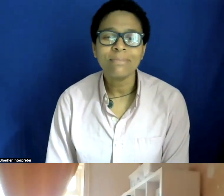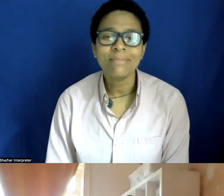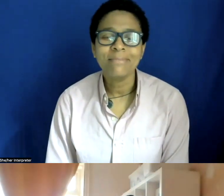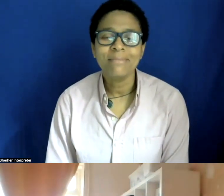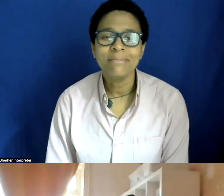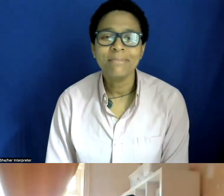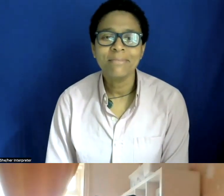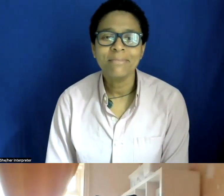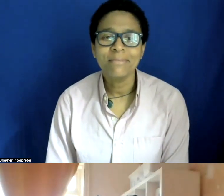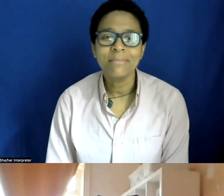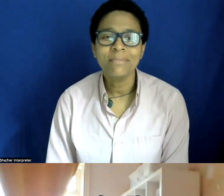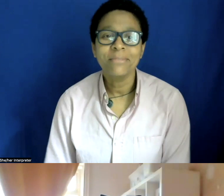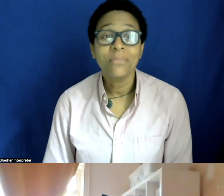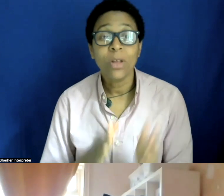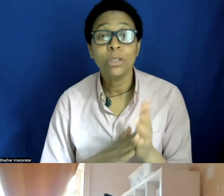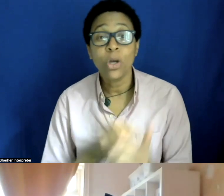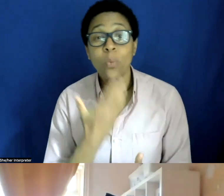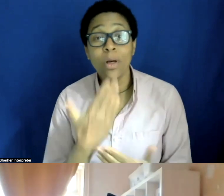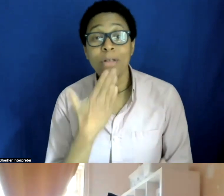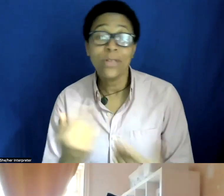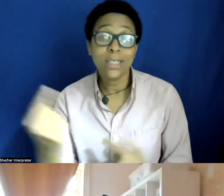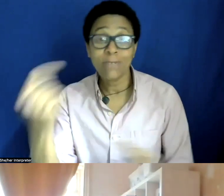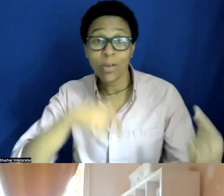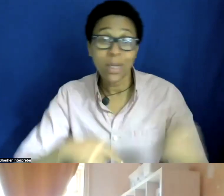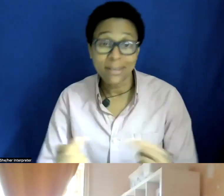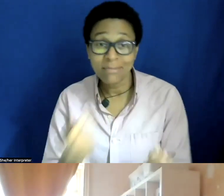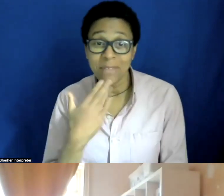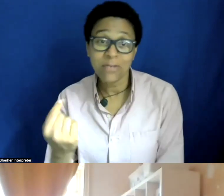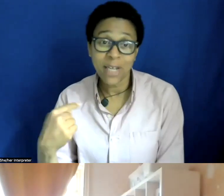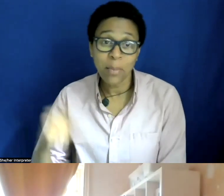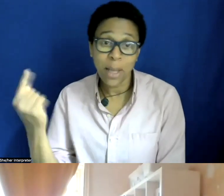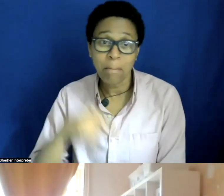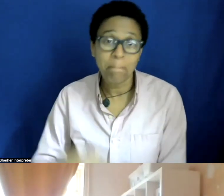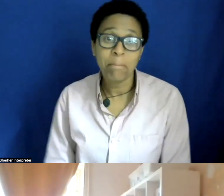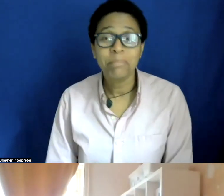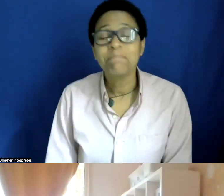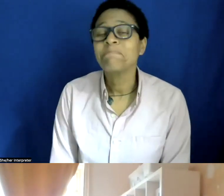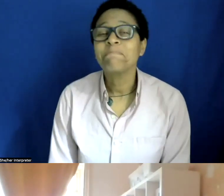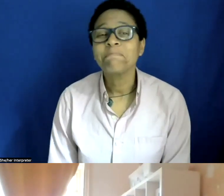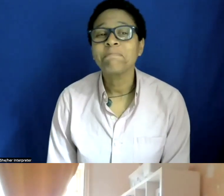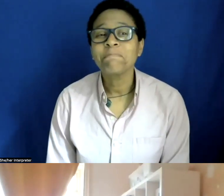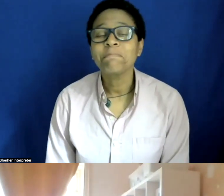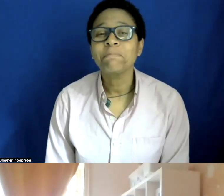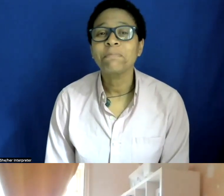Thanks for having me. Bye. Thank you. Thanks, everyone. Thank you. Bye.